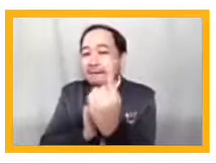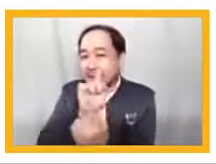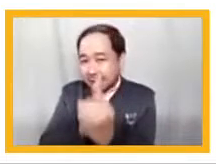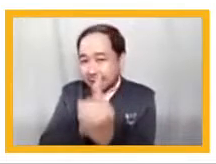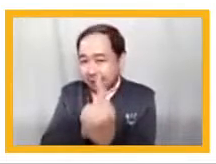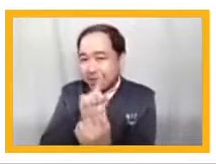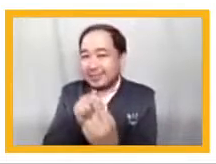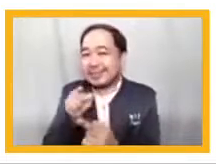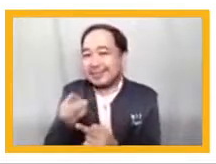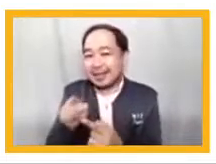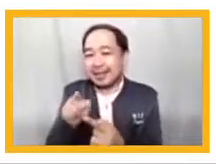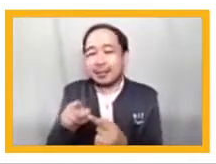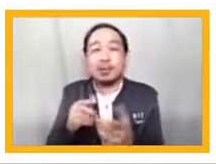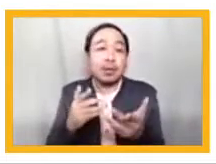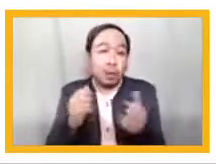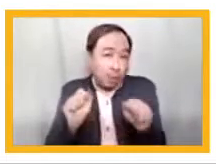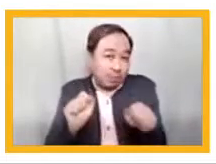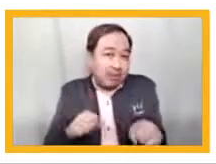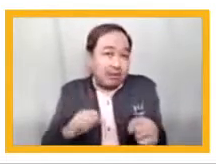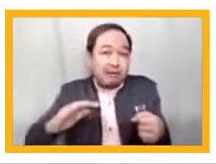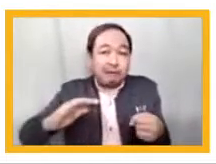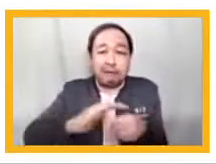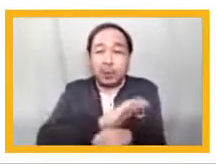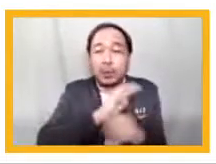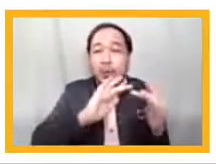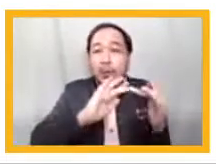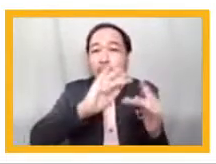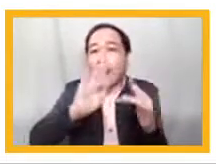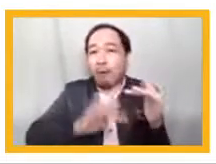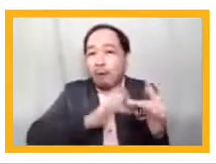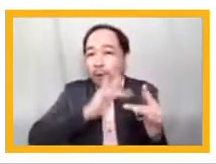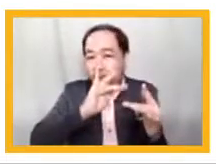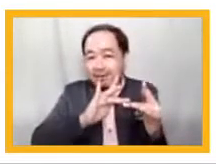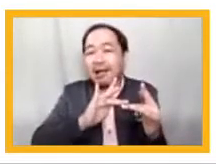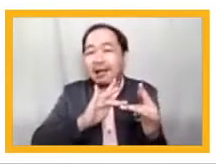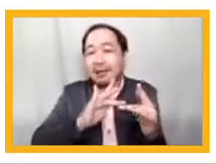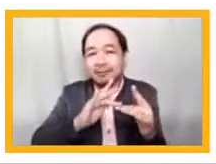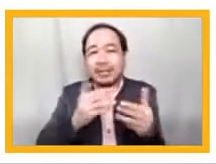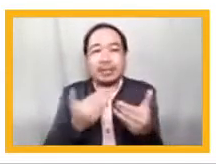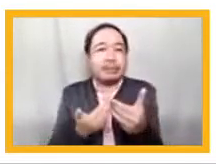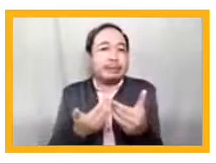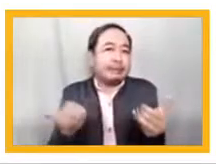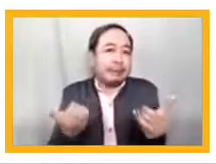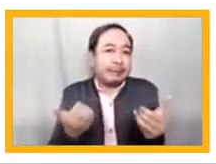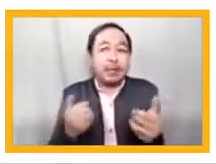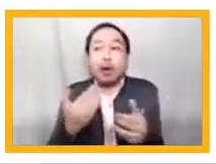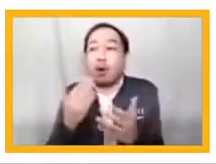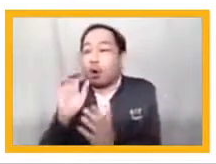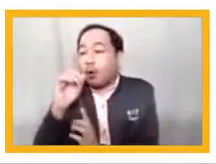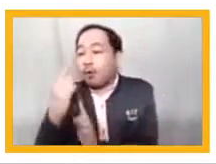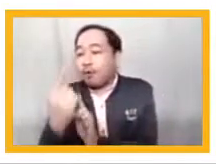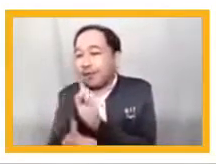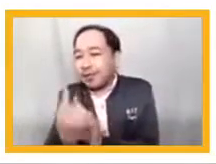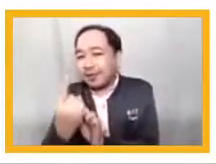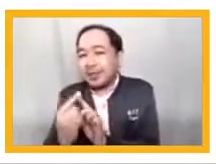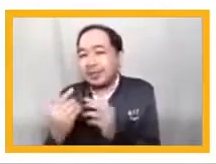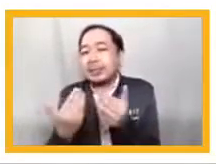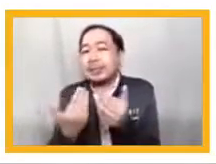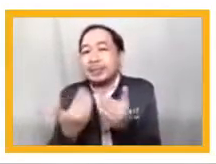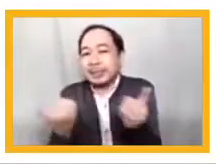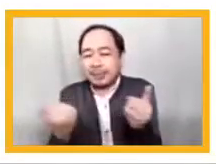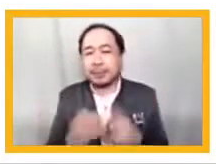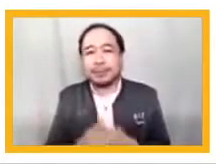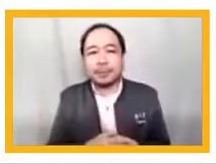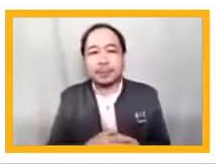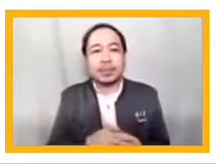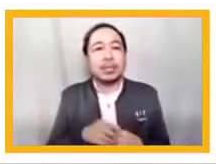in the fully online and the face-to-face separately. So that's the situation. And then based on